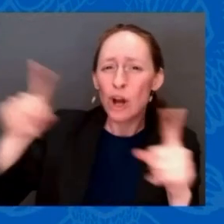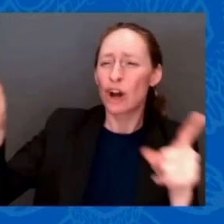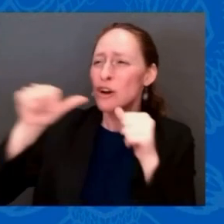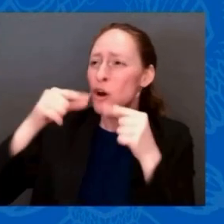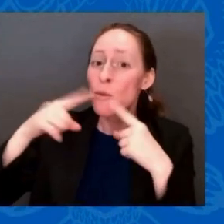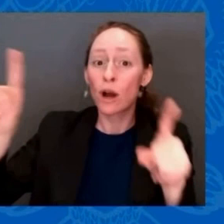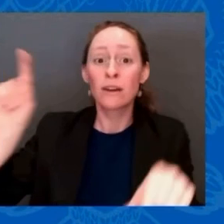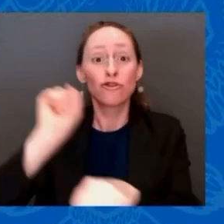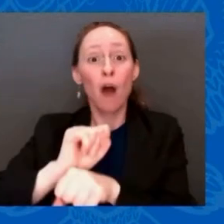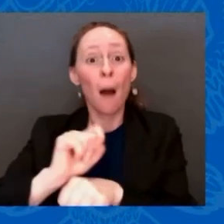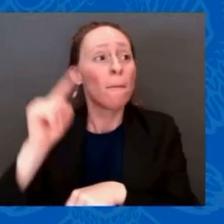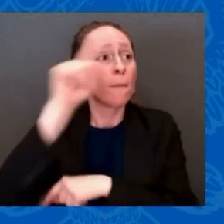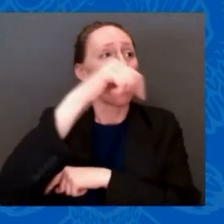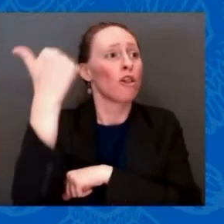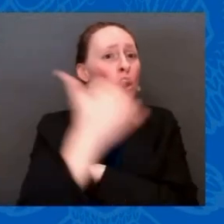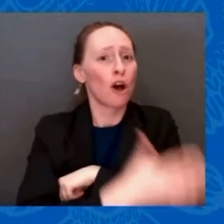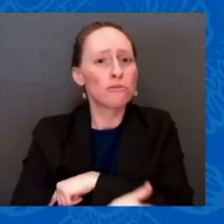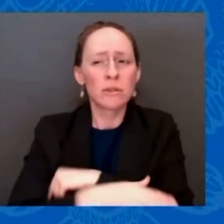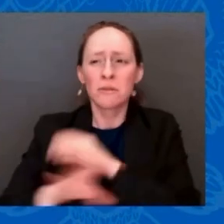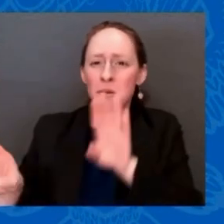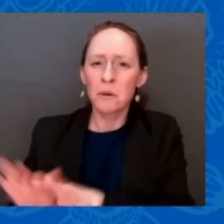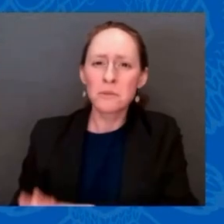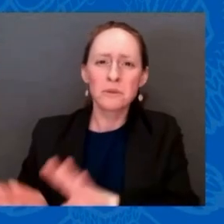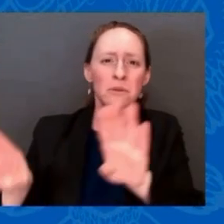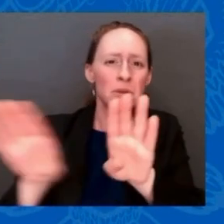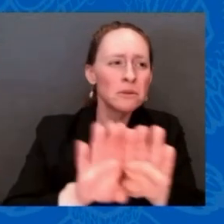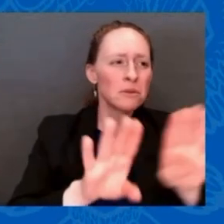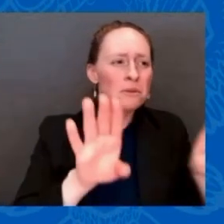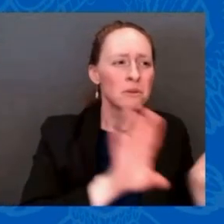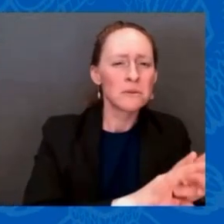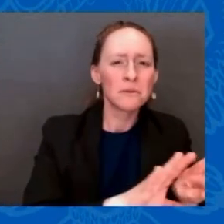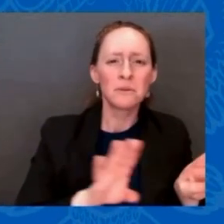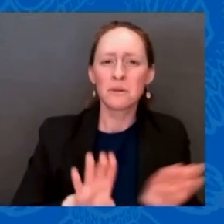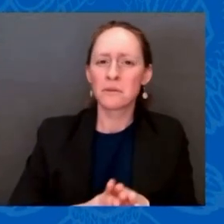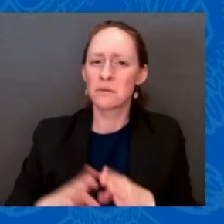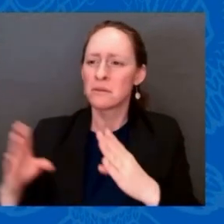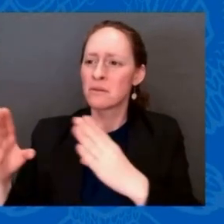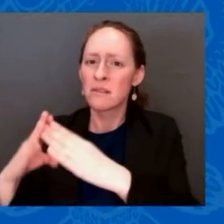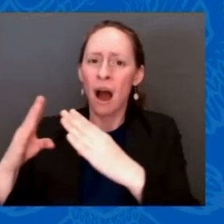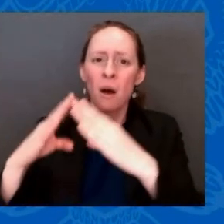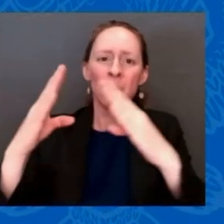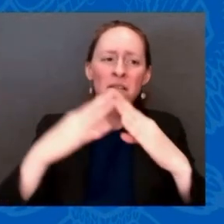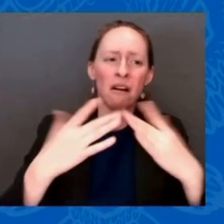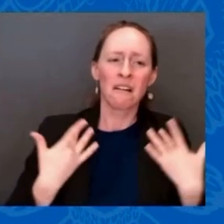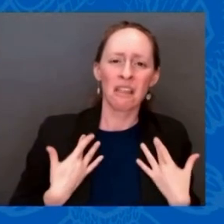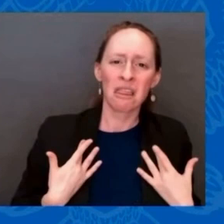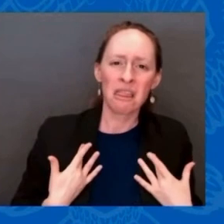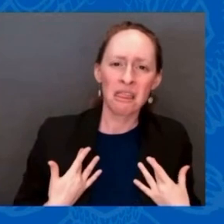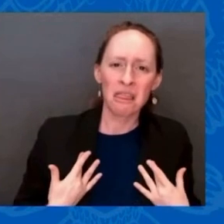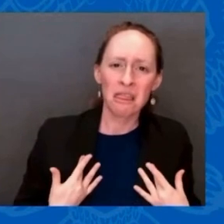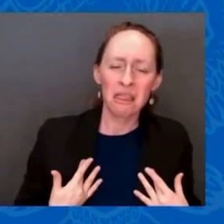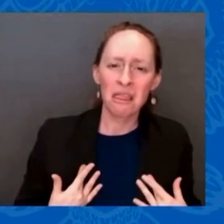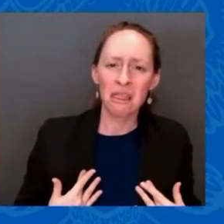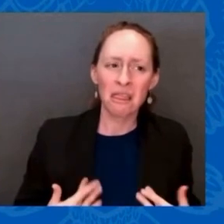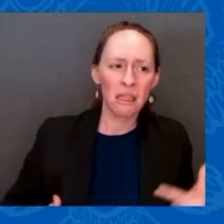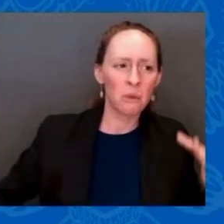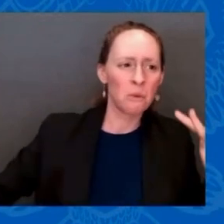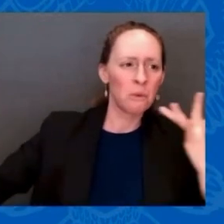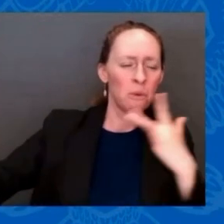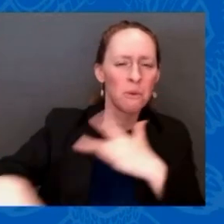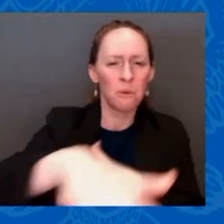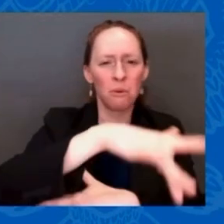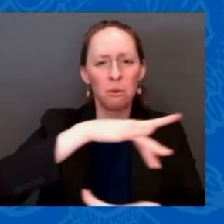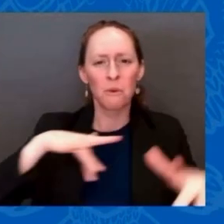towns hollowed out. I ran on the promise I was going to end this, and that I'd begin to build an economy from the middle out and the bottom